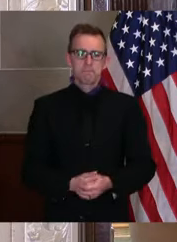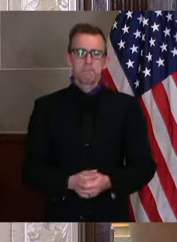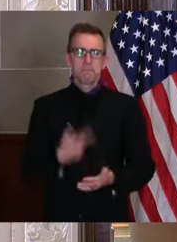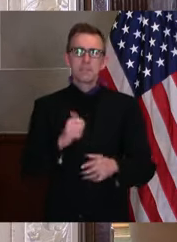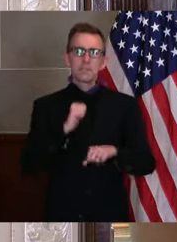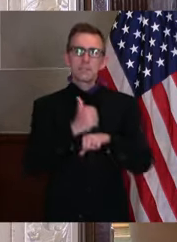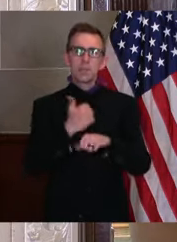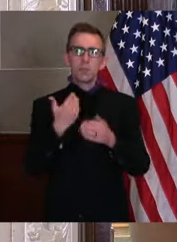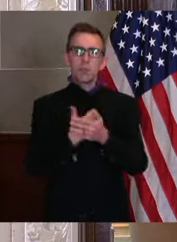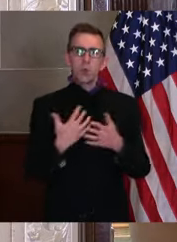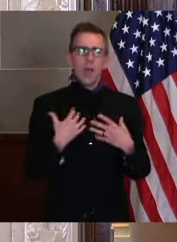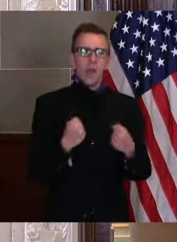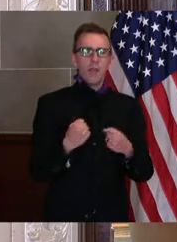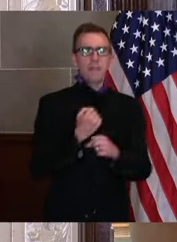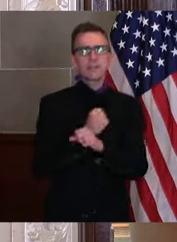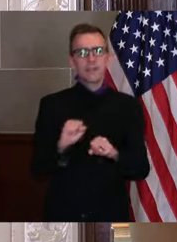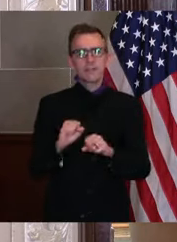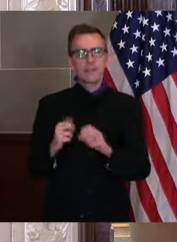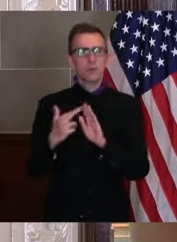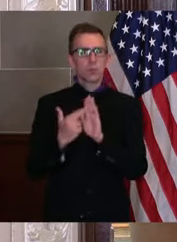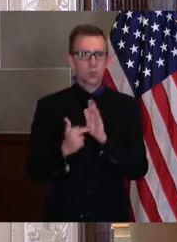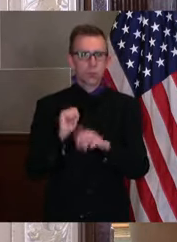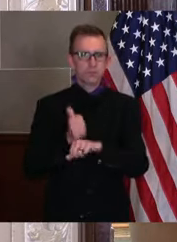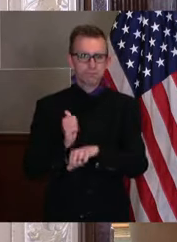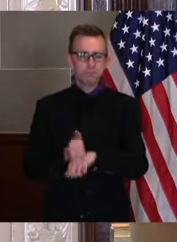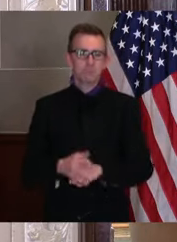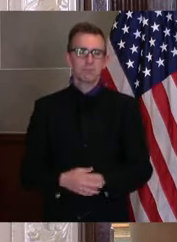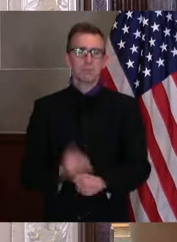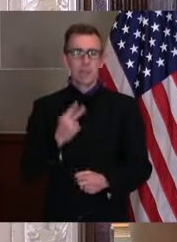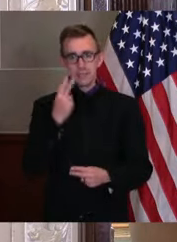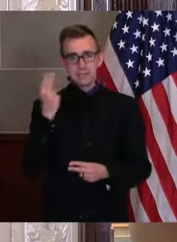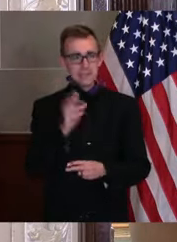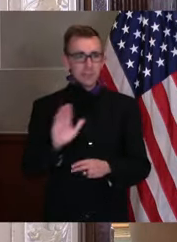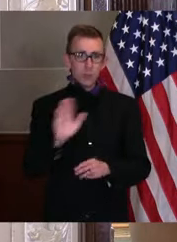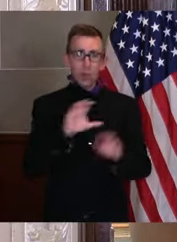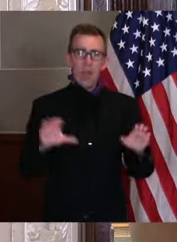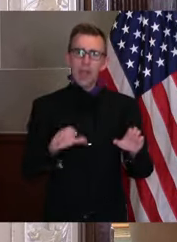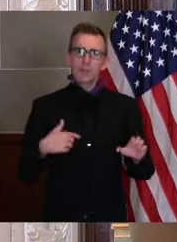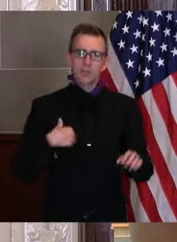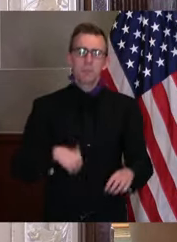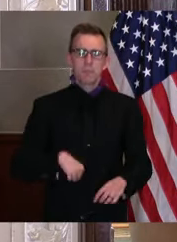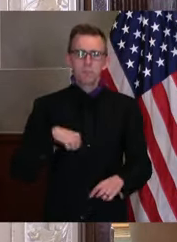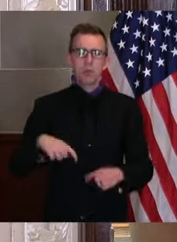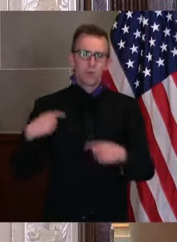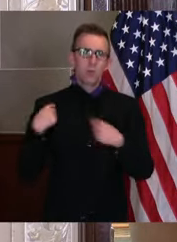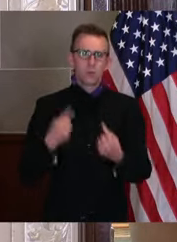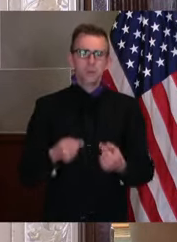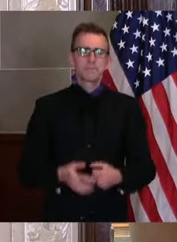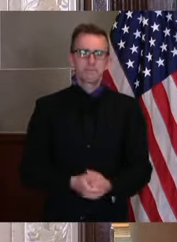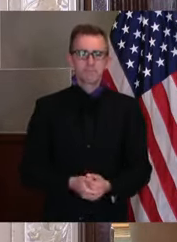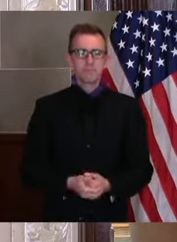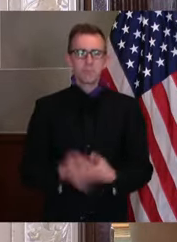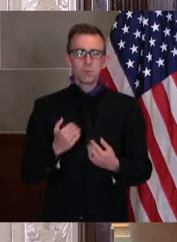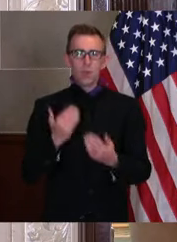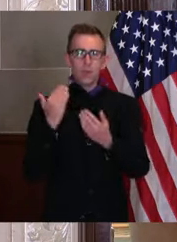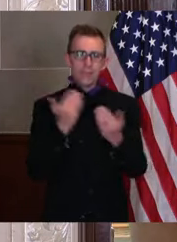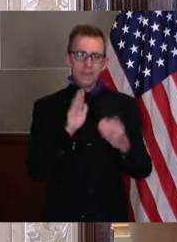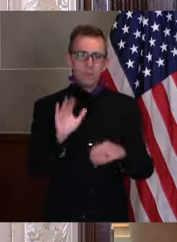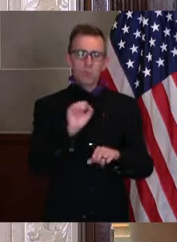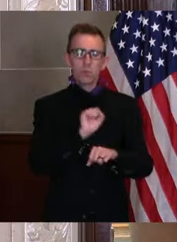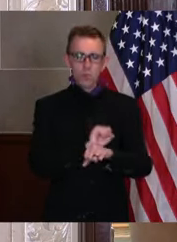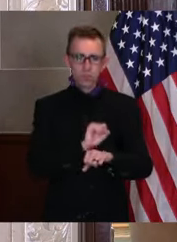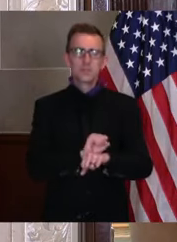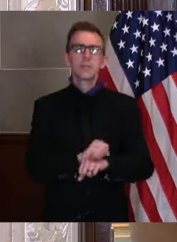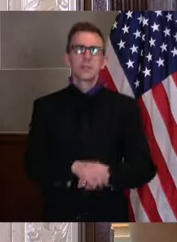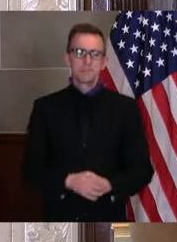measures. And I'm so proud of Missouri and the people of this state for what they are doing. And I want to thank them for their efforts,